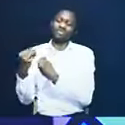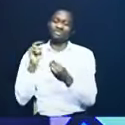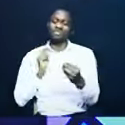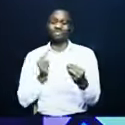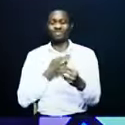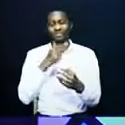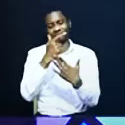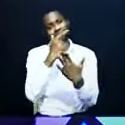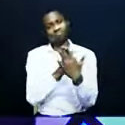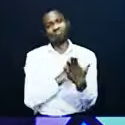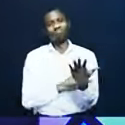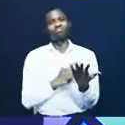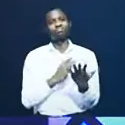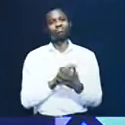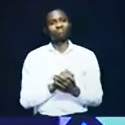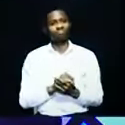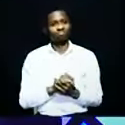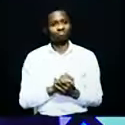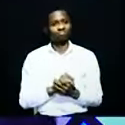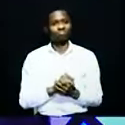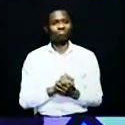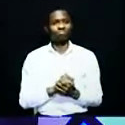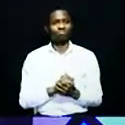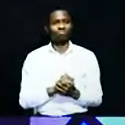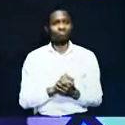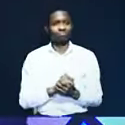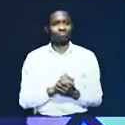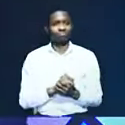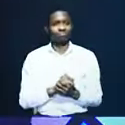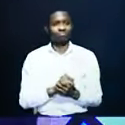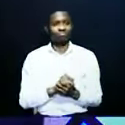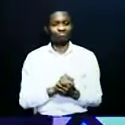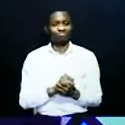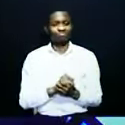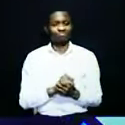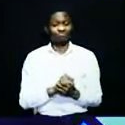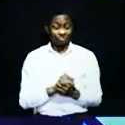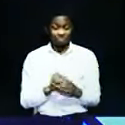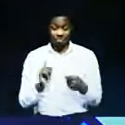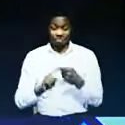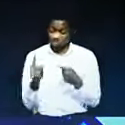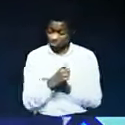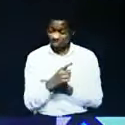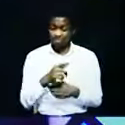don't disturb Abraham. Moses is preaching. Today, don't disturb Tamar. I'm preaching.